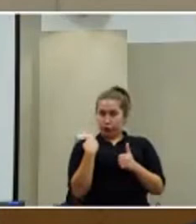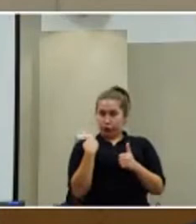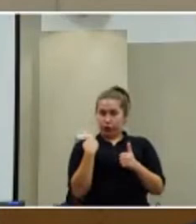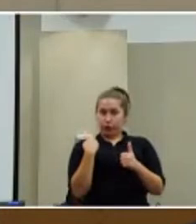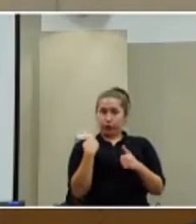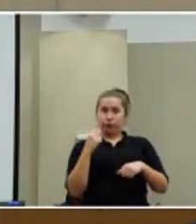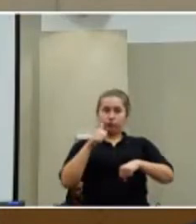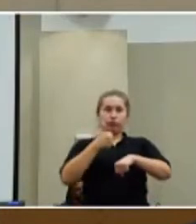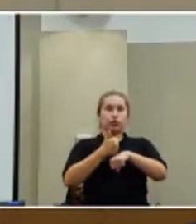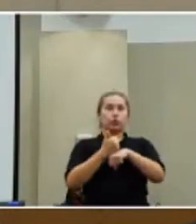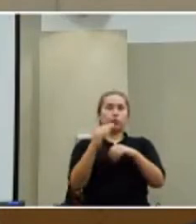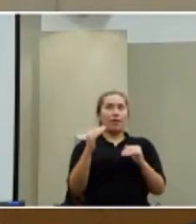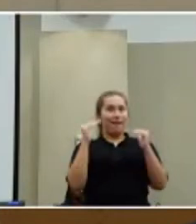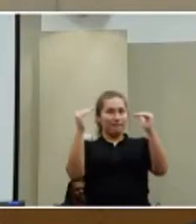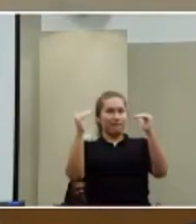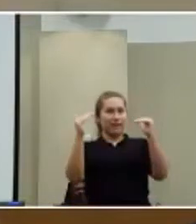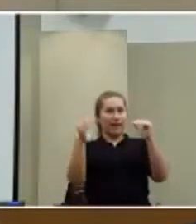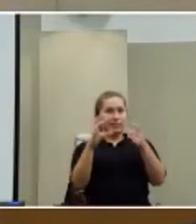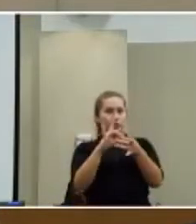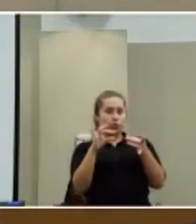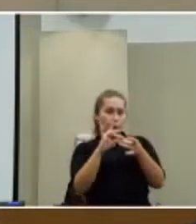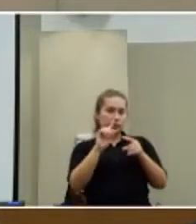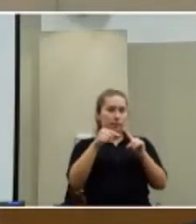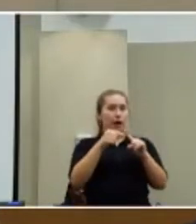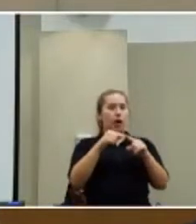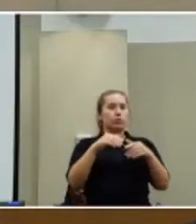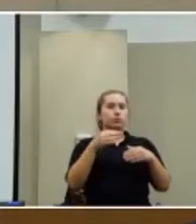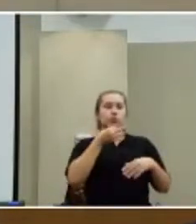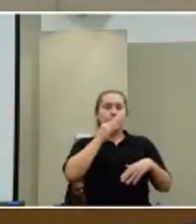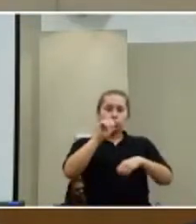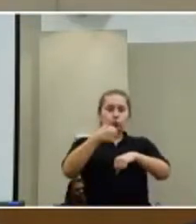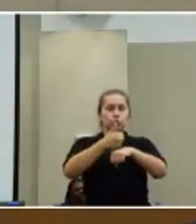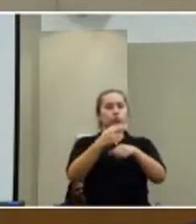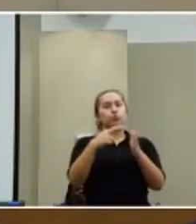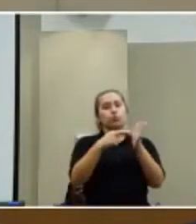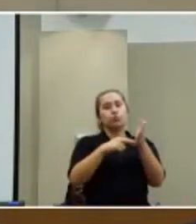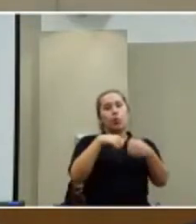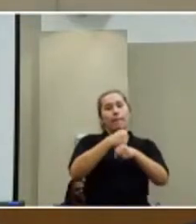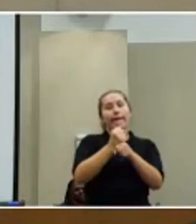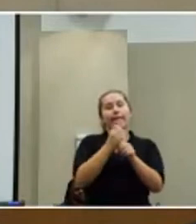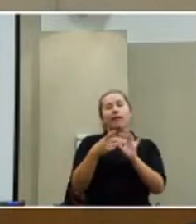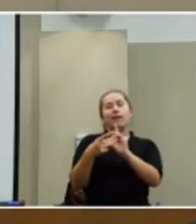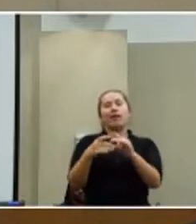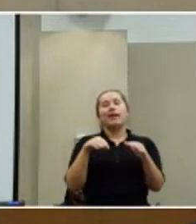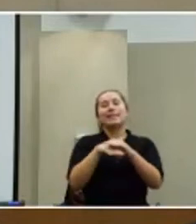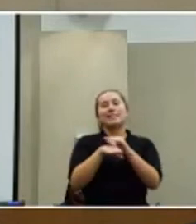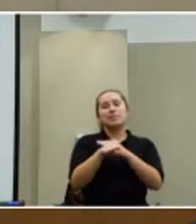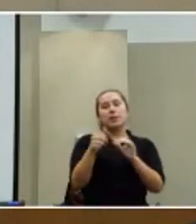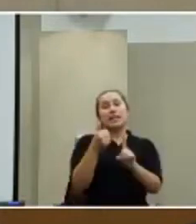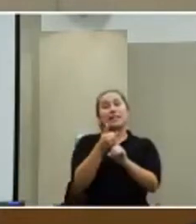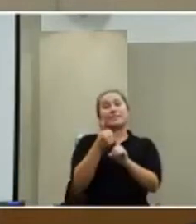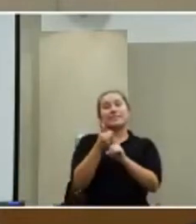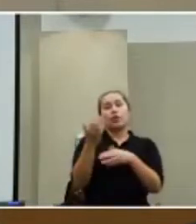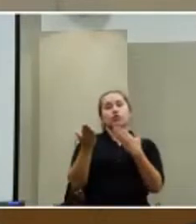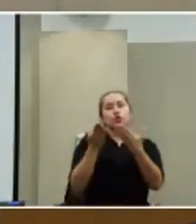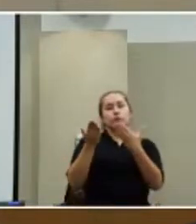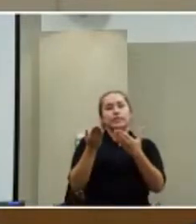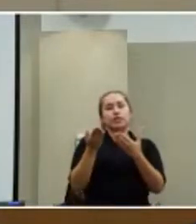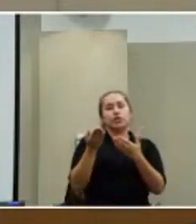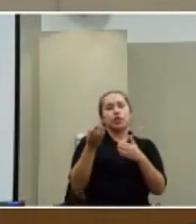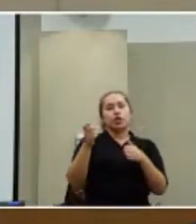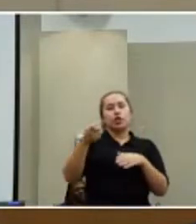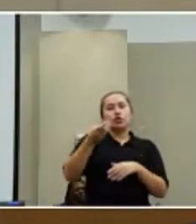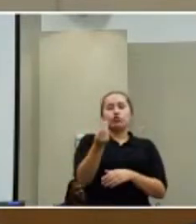we issued an advance notice of proposed rulemaking on the accessibility of self-service transaction machines.